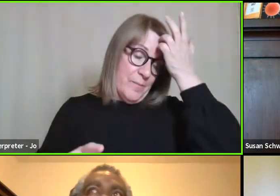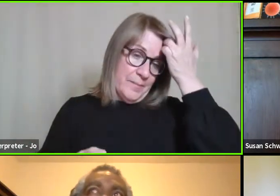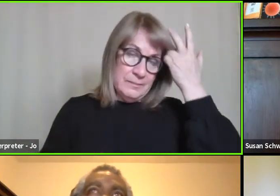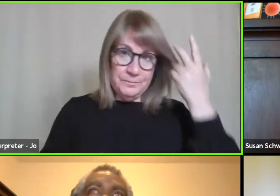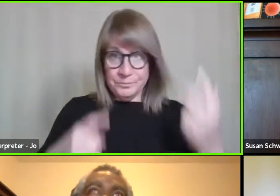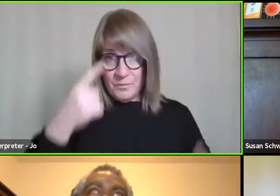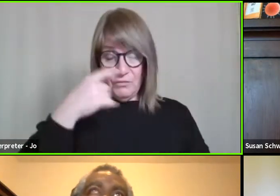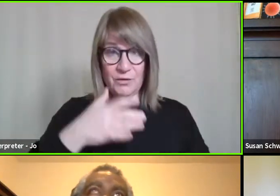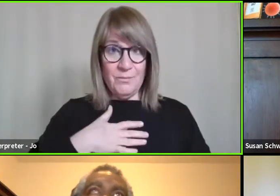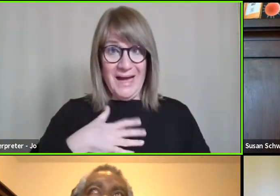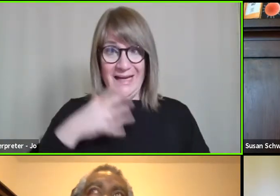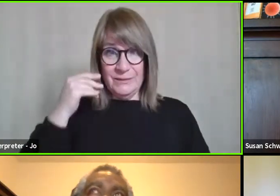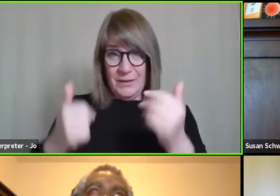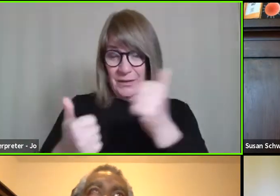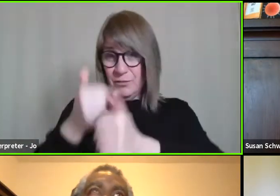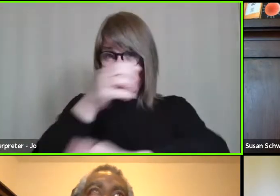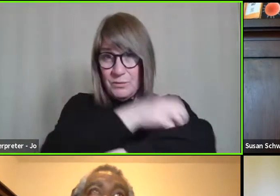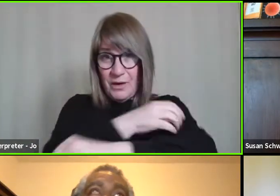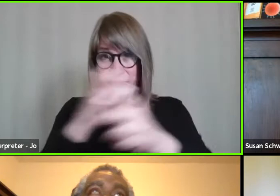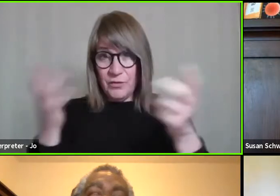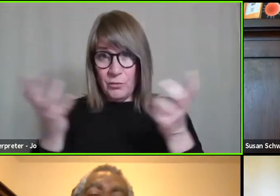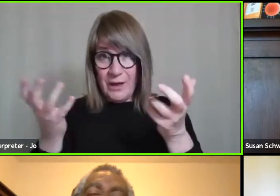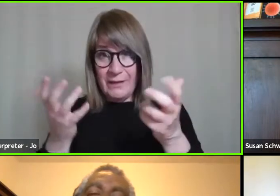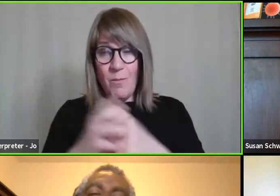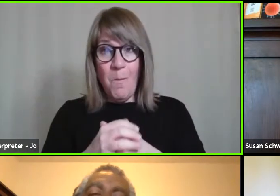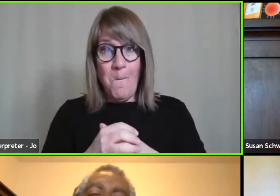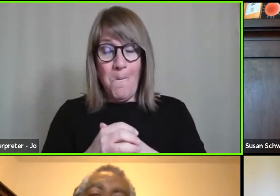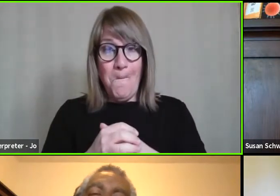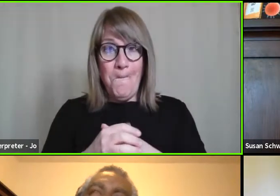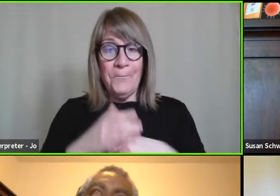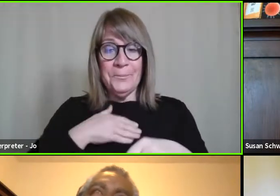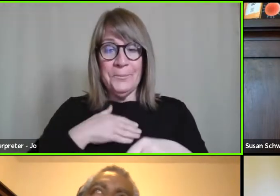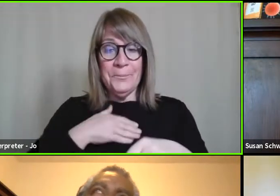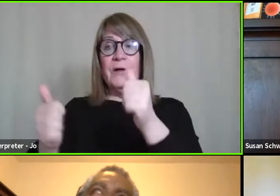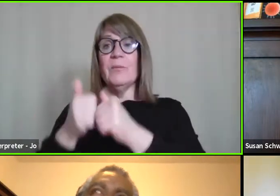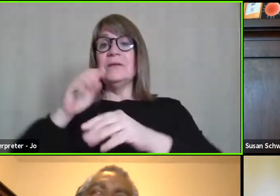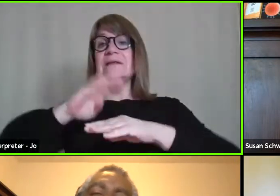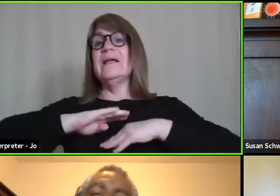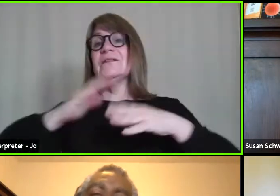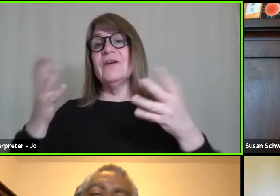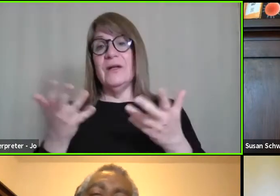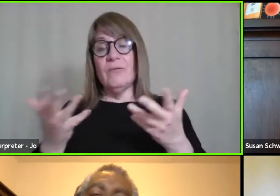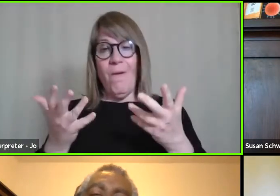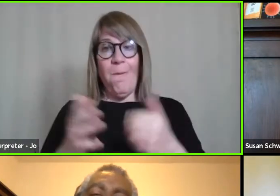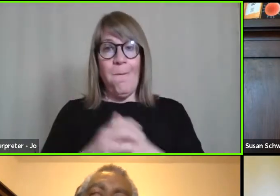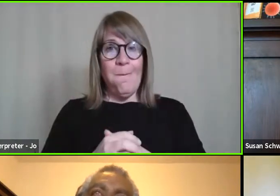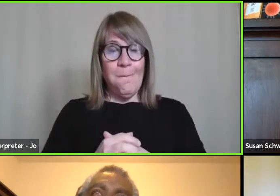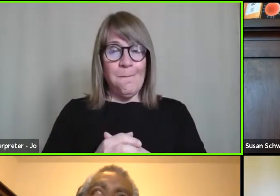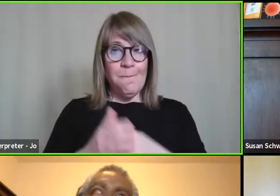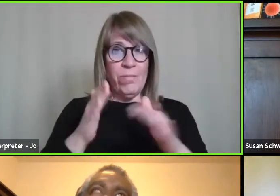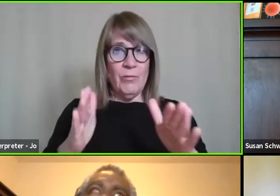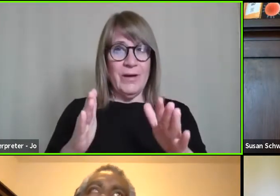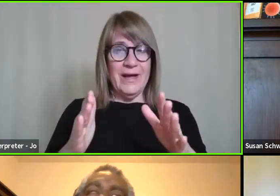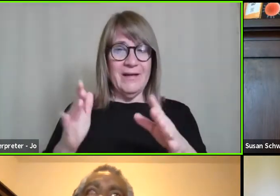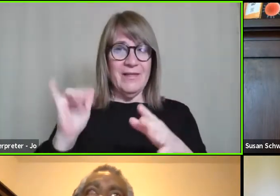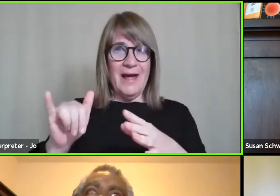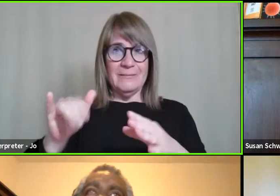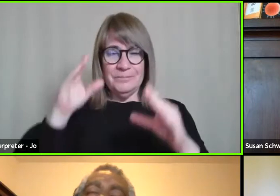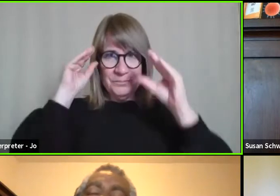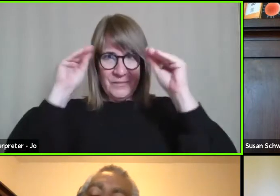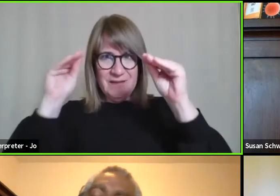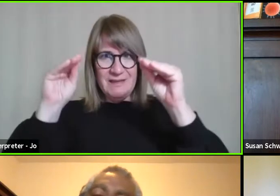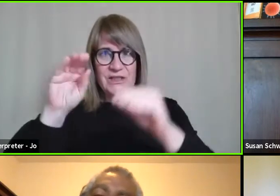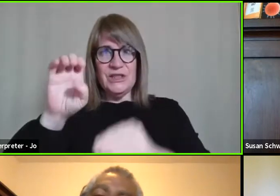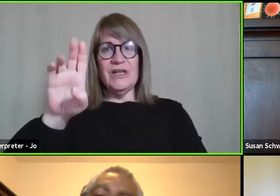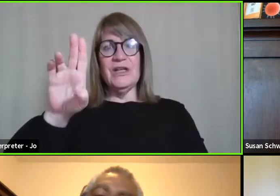in my experience the work that i've found most satisfying is the way in which interrogation of this history can shift teachers